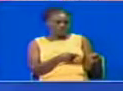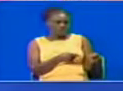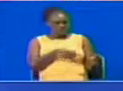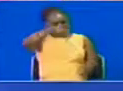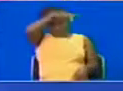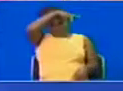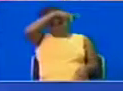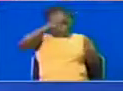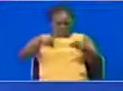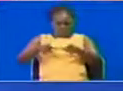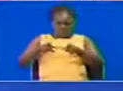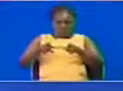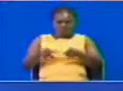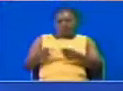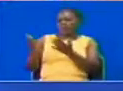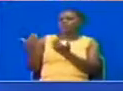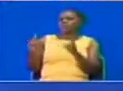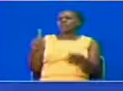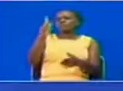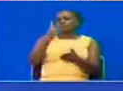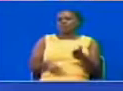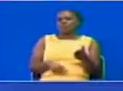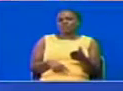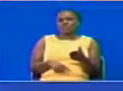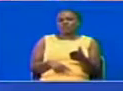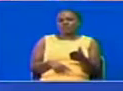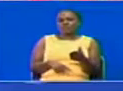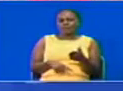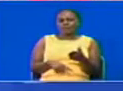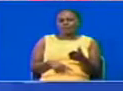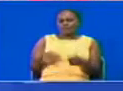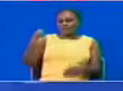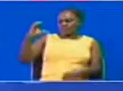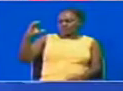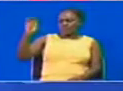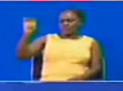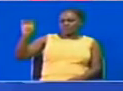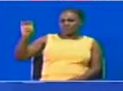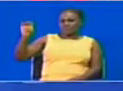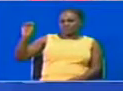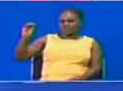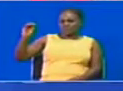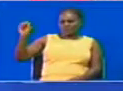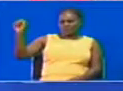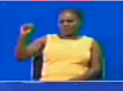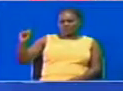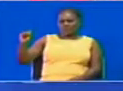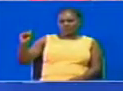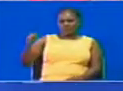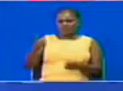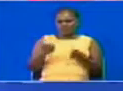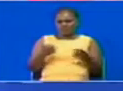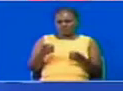we expecting this move by CUE and the Ministry of Education to attract